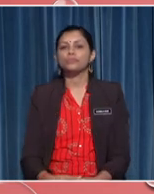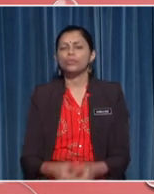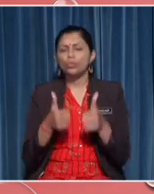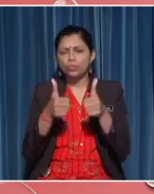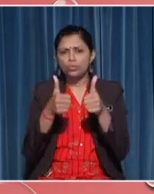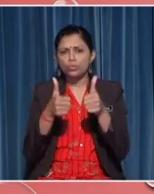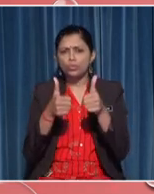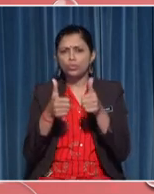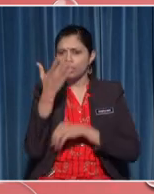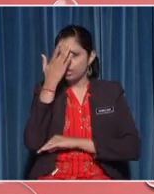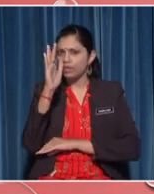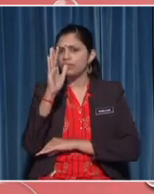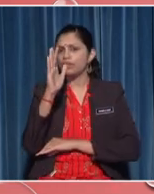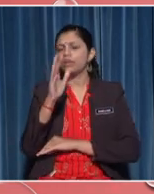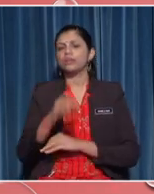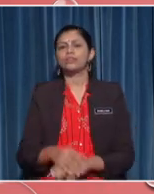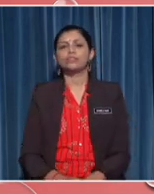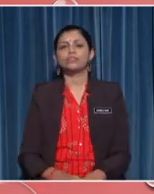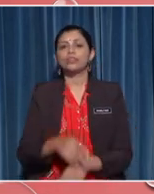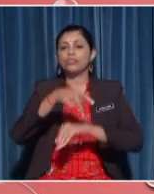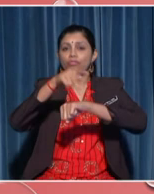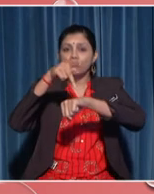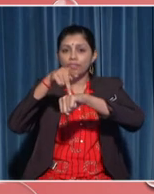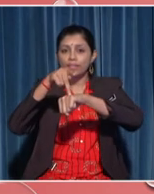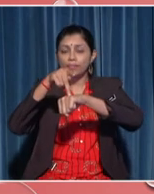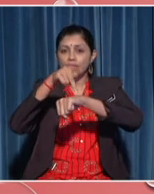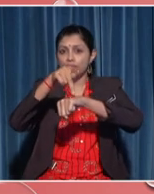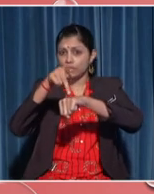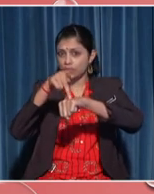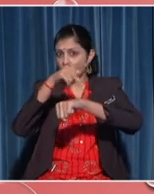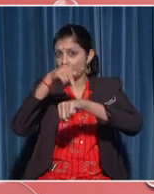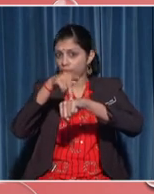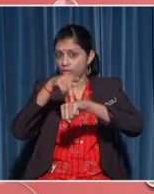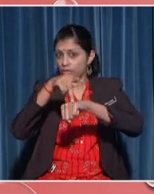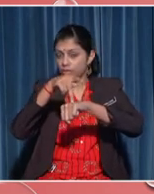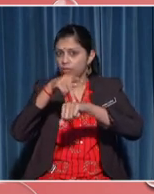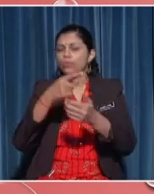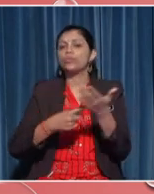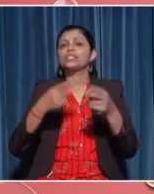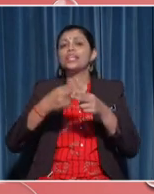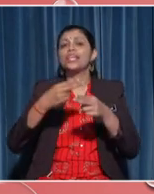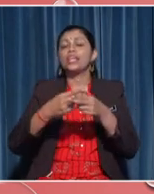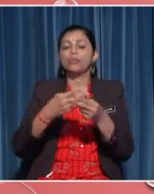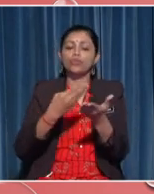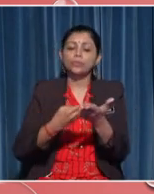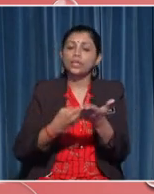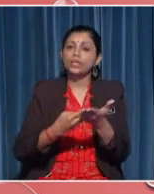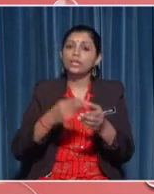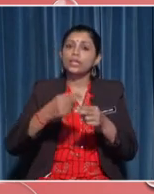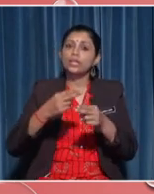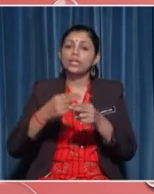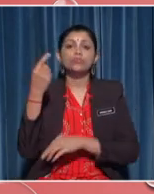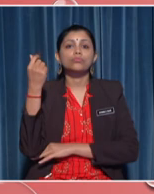Good! It's come from the Philippines. Can you tell me what the currency